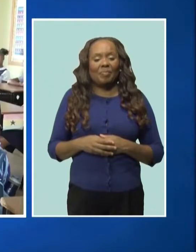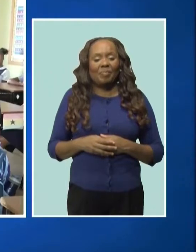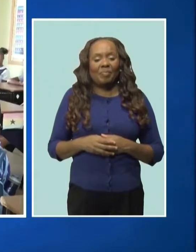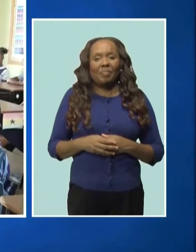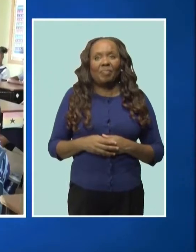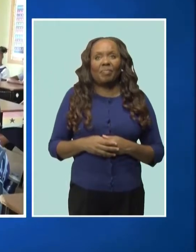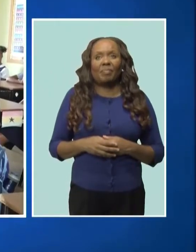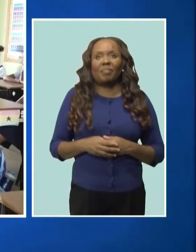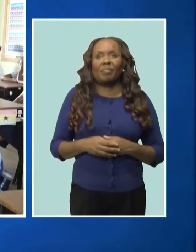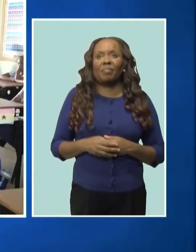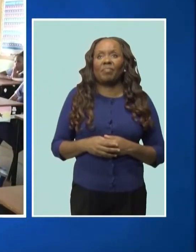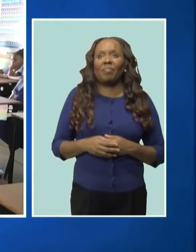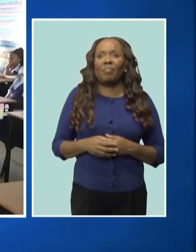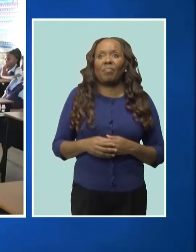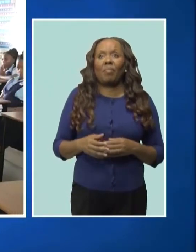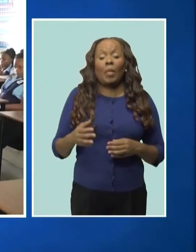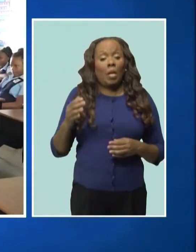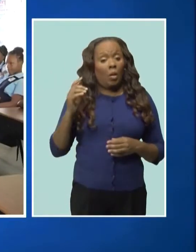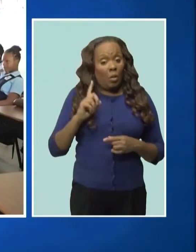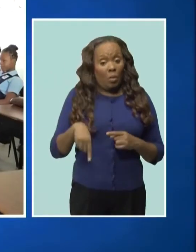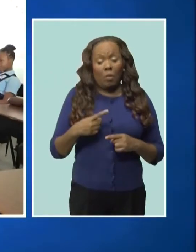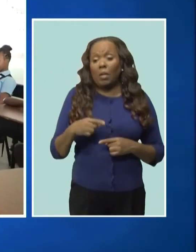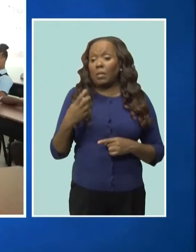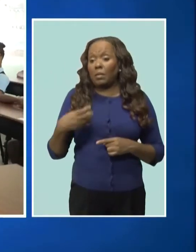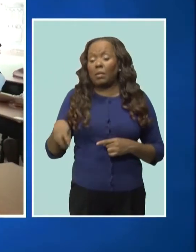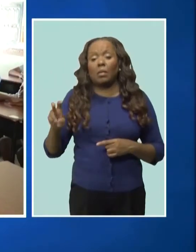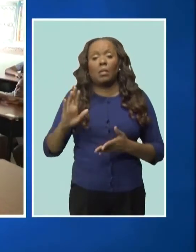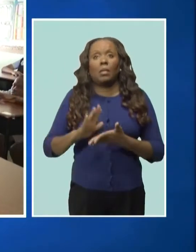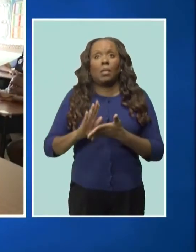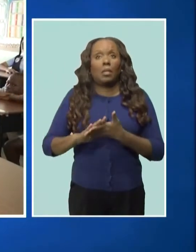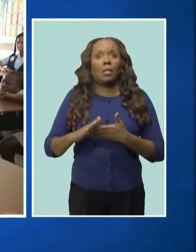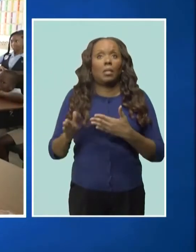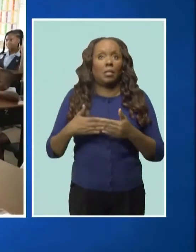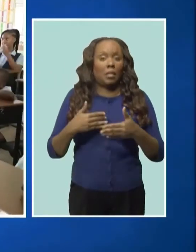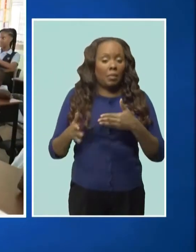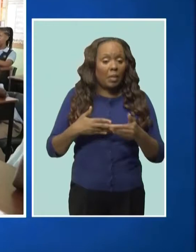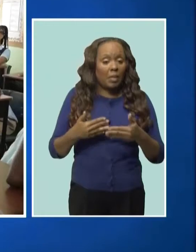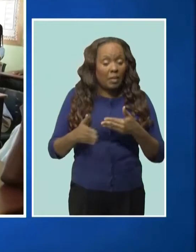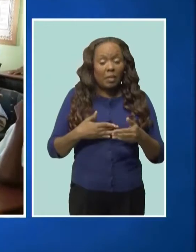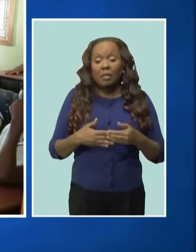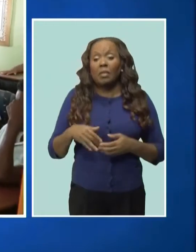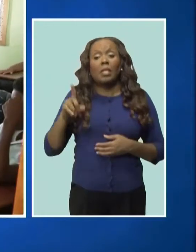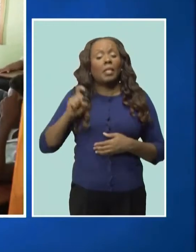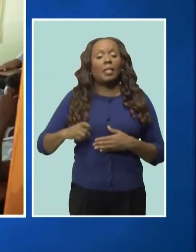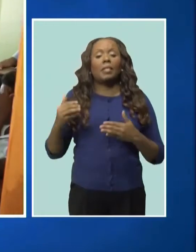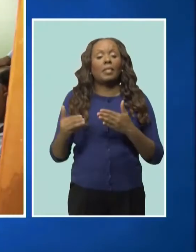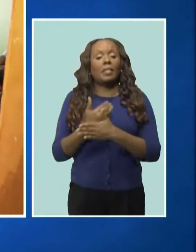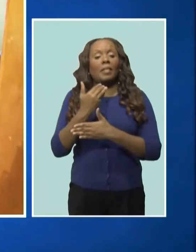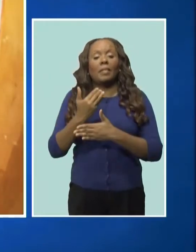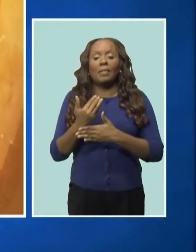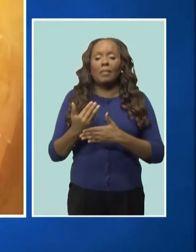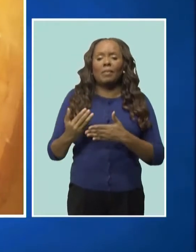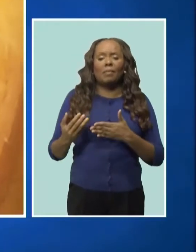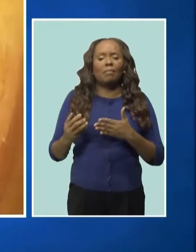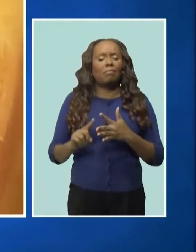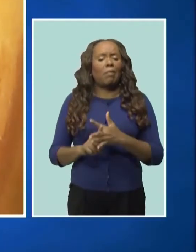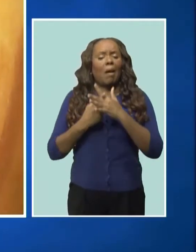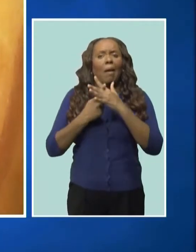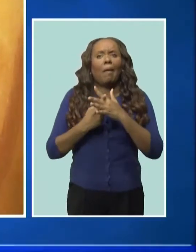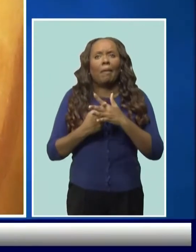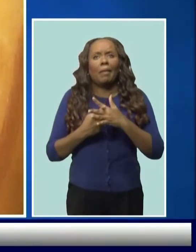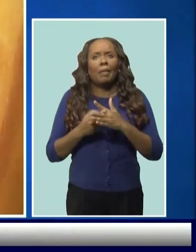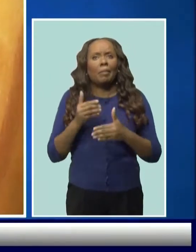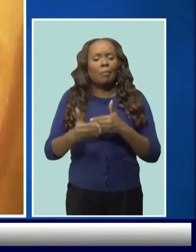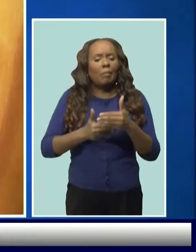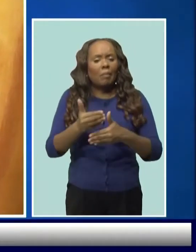If you've done your best and you're allocated a school, it doesn't matter where you've gone. You get to start afresh and proceed. This might be